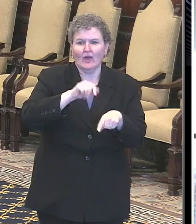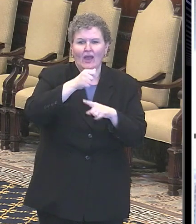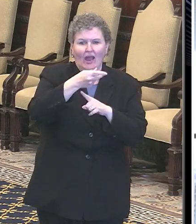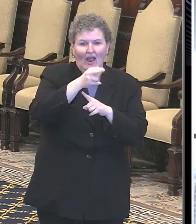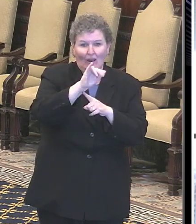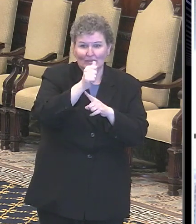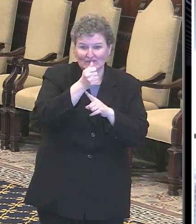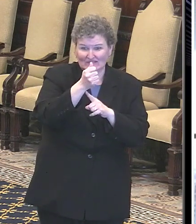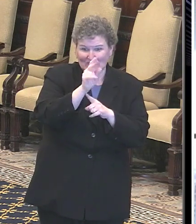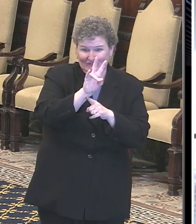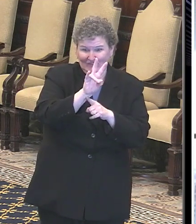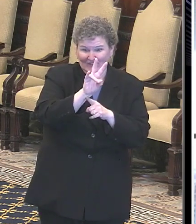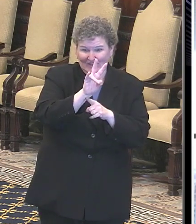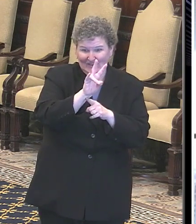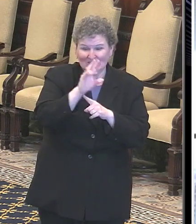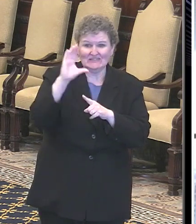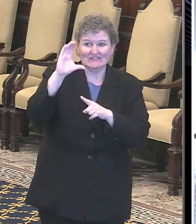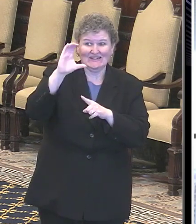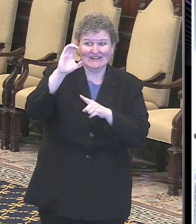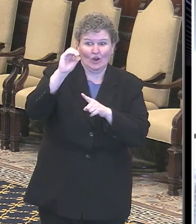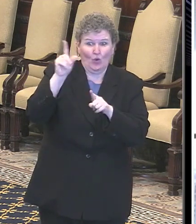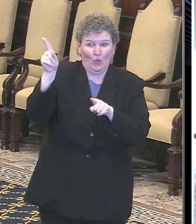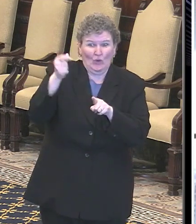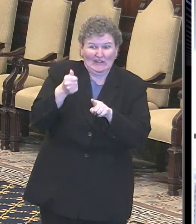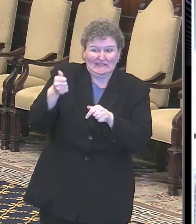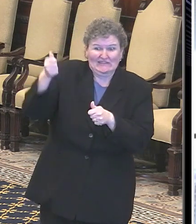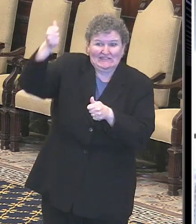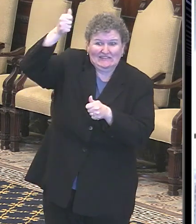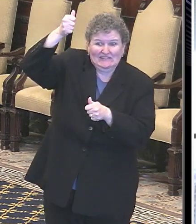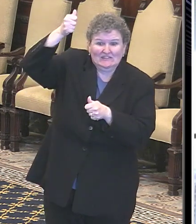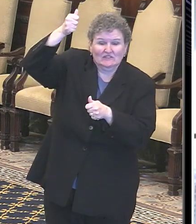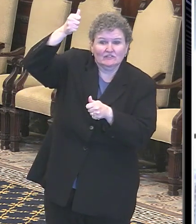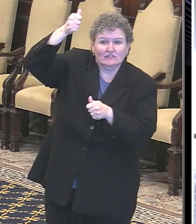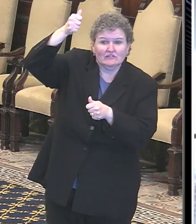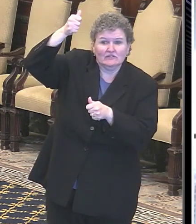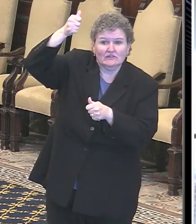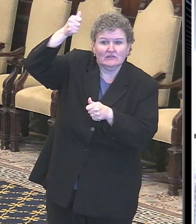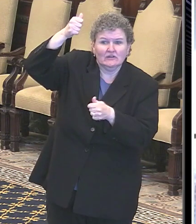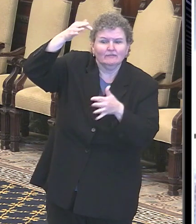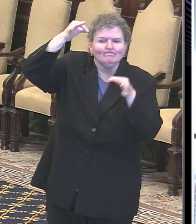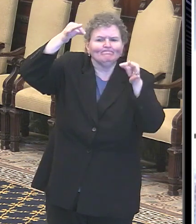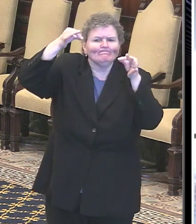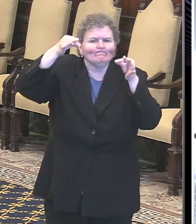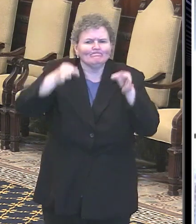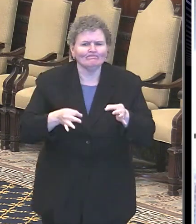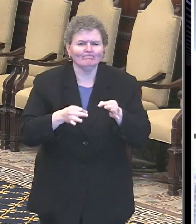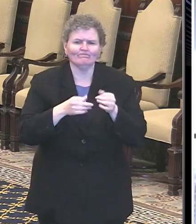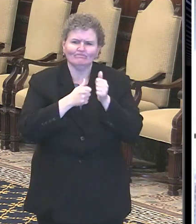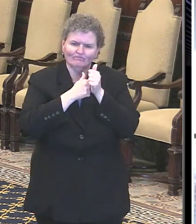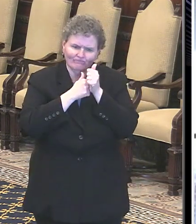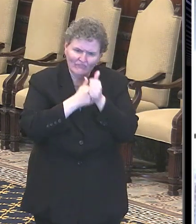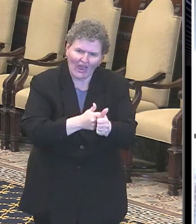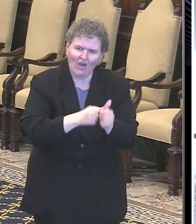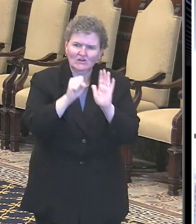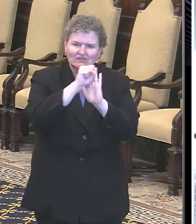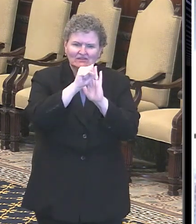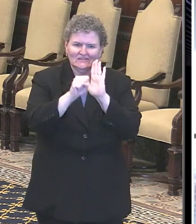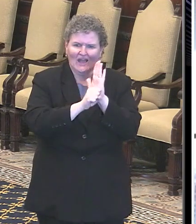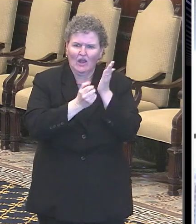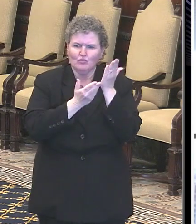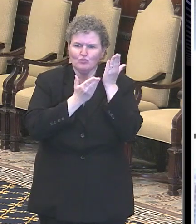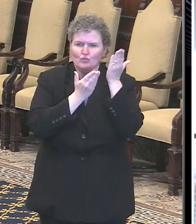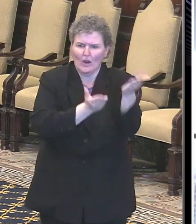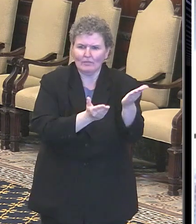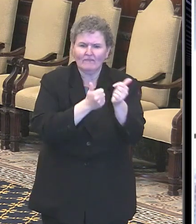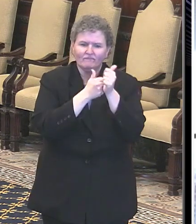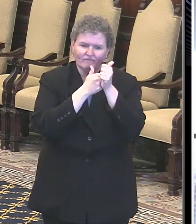CEO, urged airport tenants, including airlines and concession vendors, to implement the state's recommended guidelines and measures where